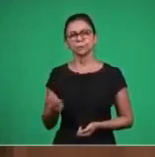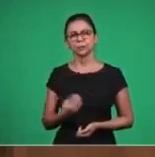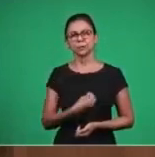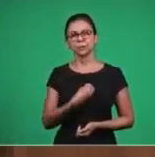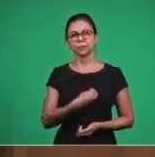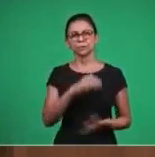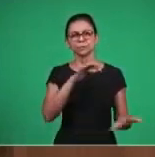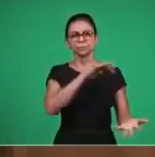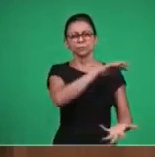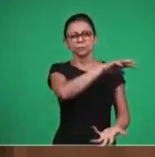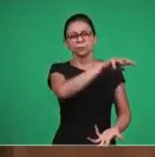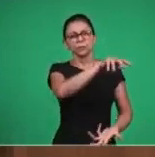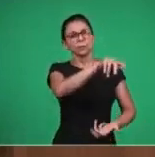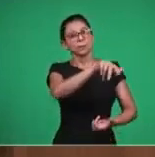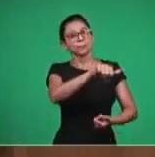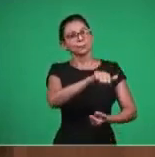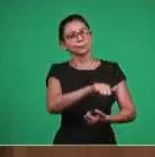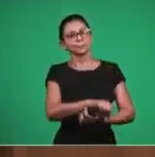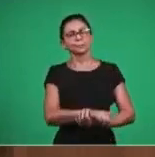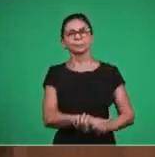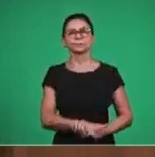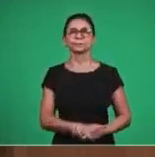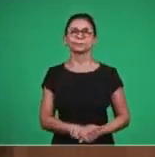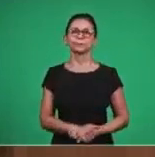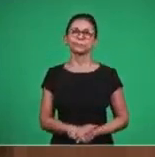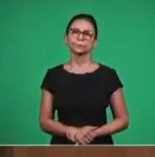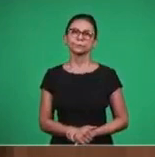world in which